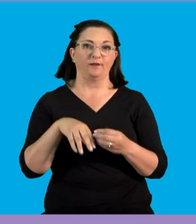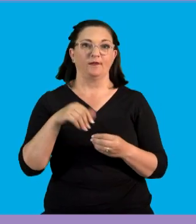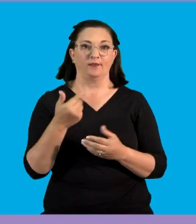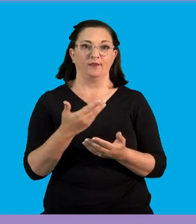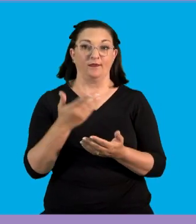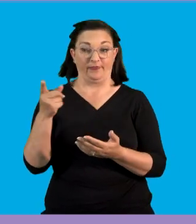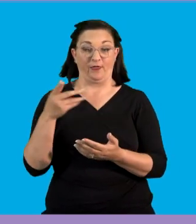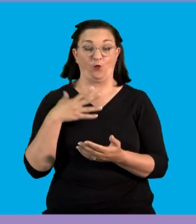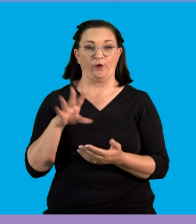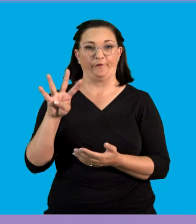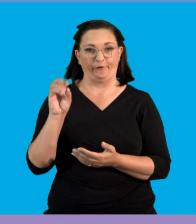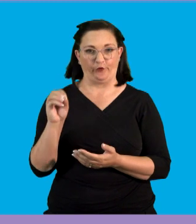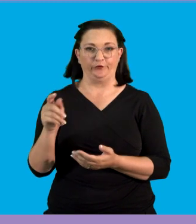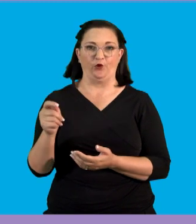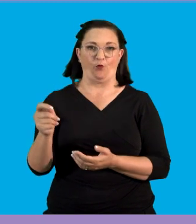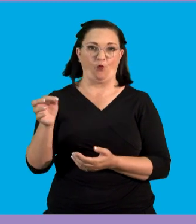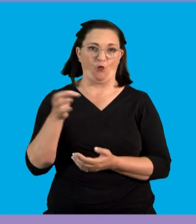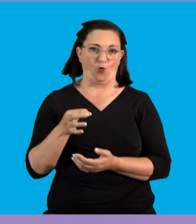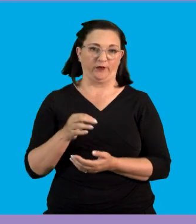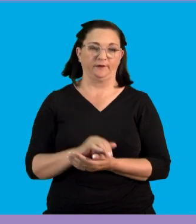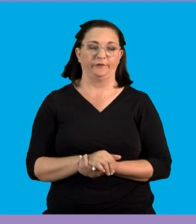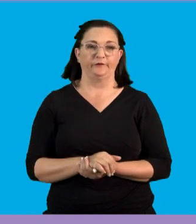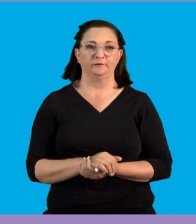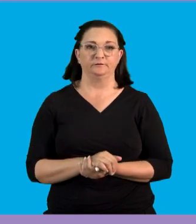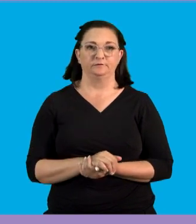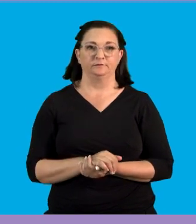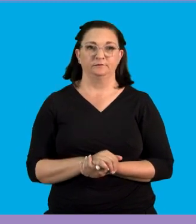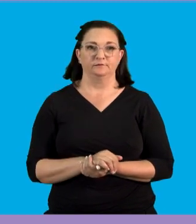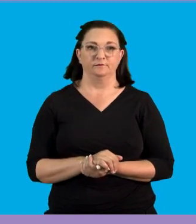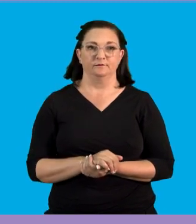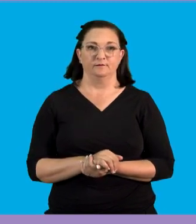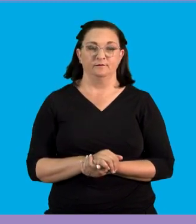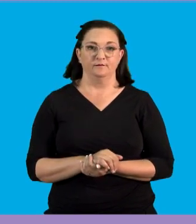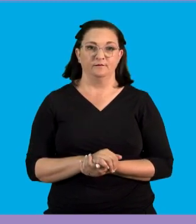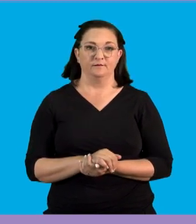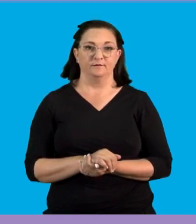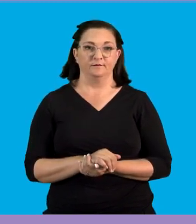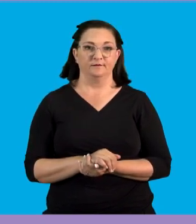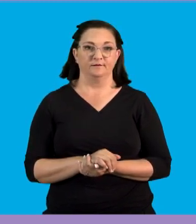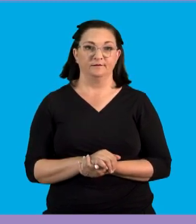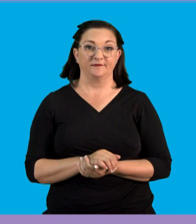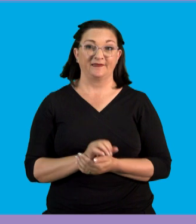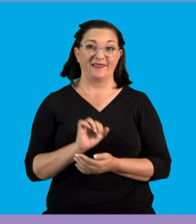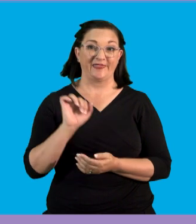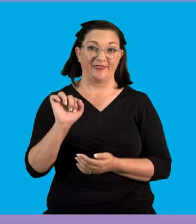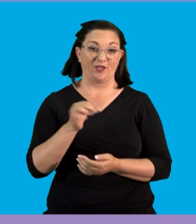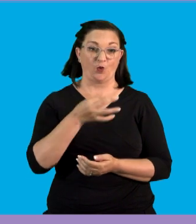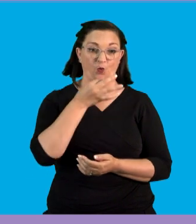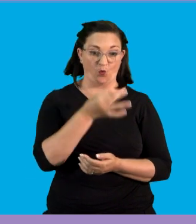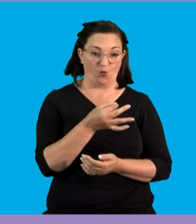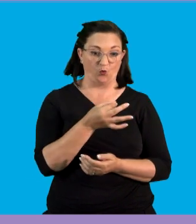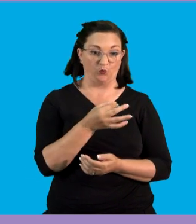40 that they want. So what exactly is happening here? We know that for their order